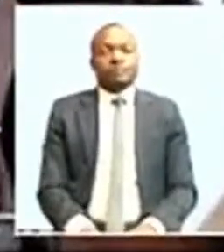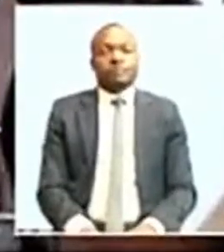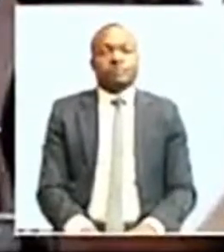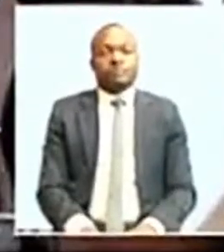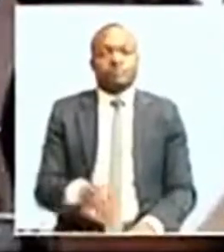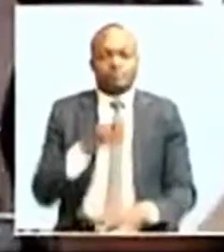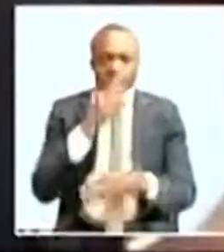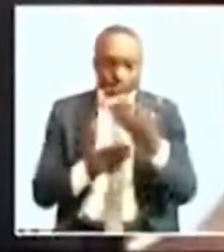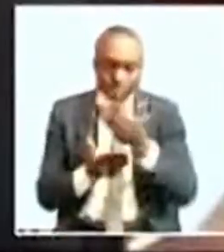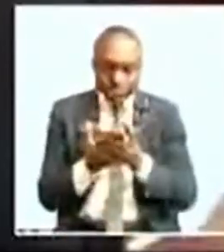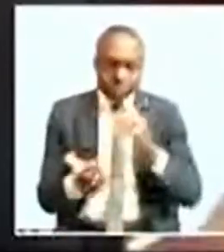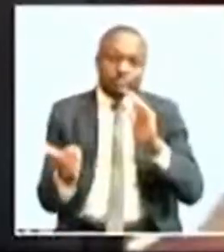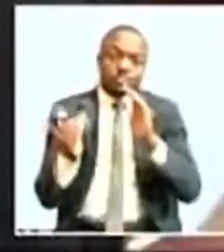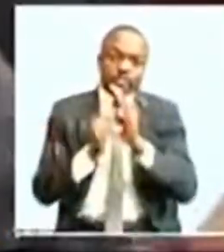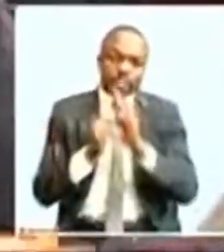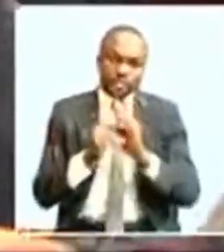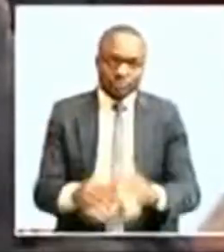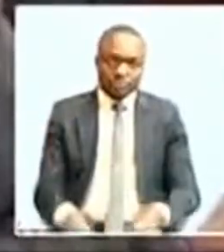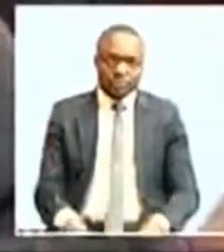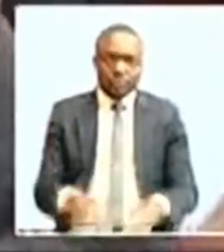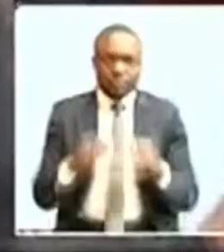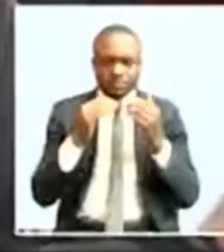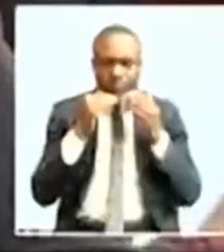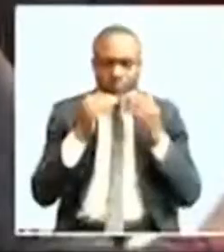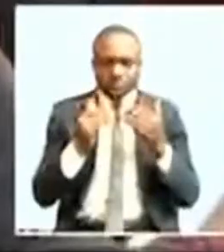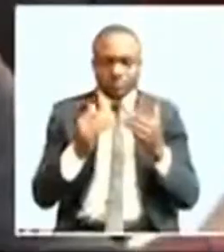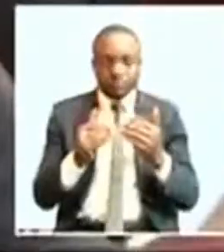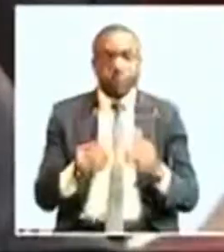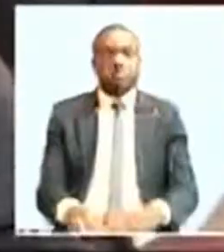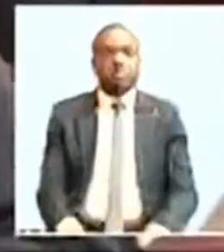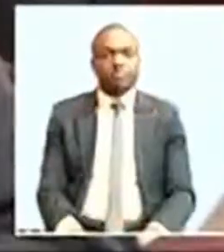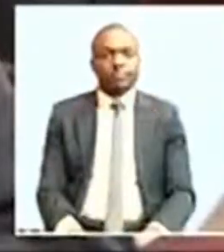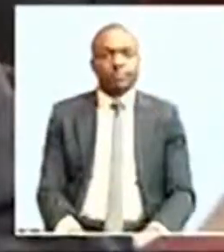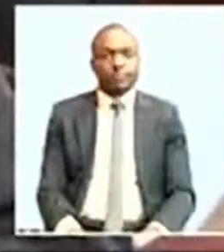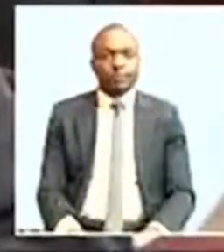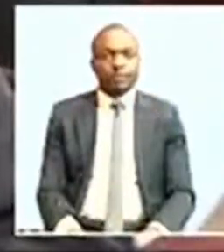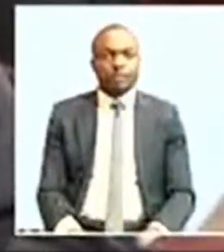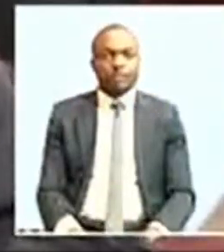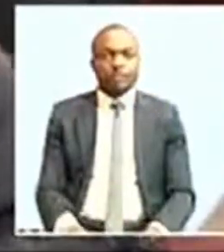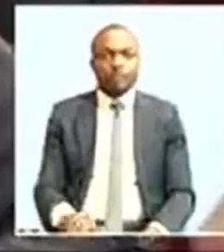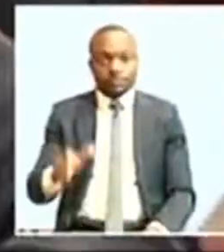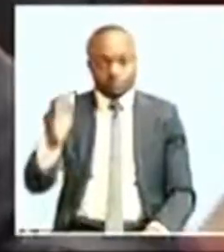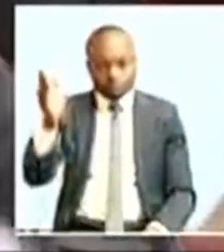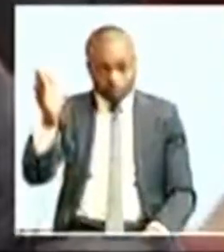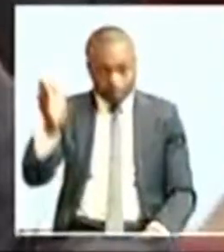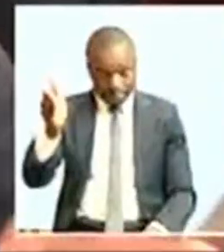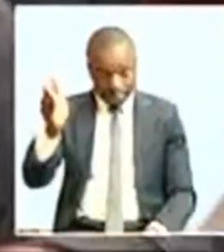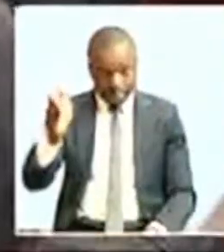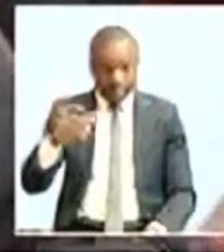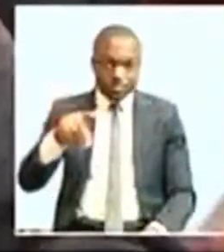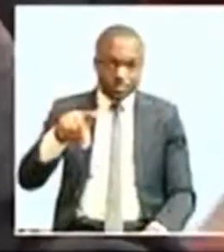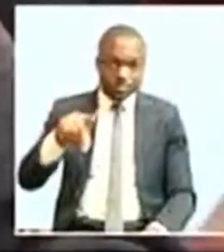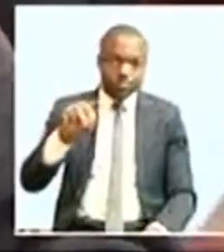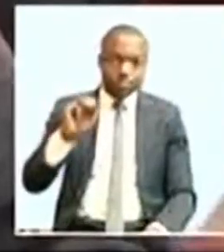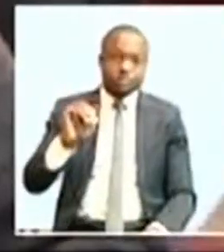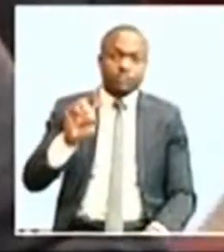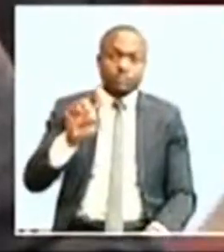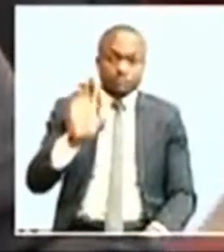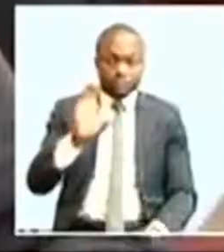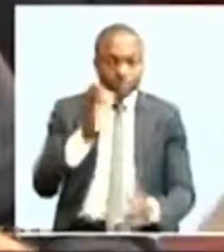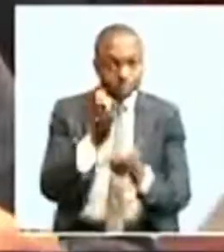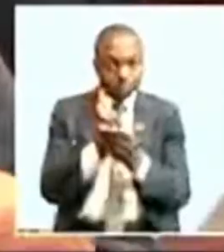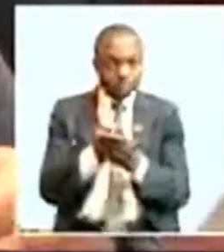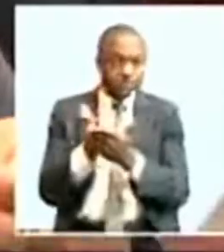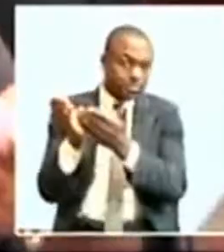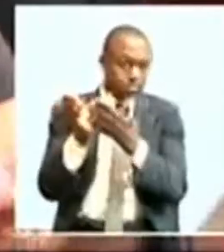Good morning once again. Thank you. I'll be taking through our submission. PMRC were requested to